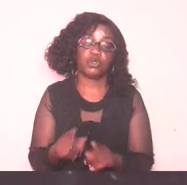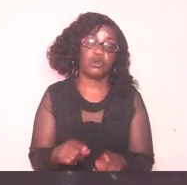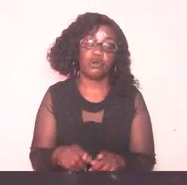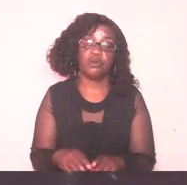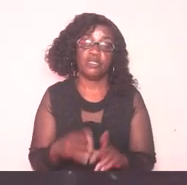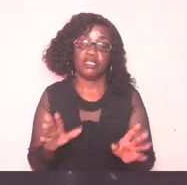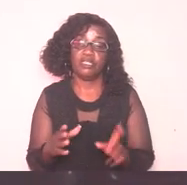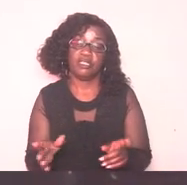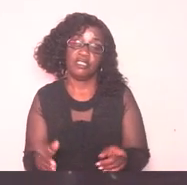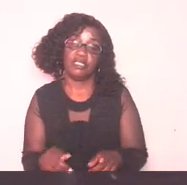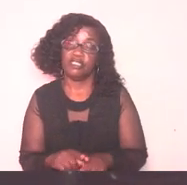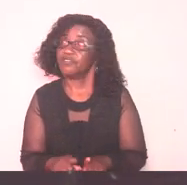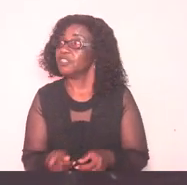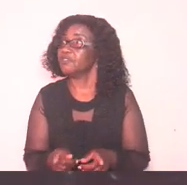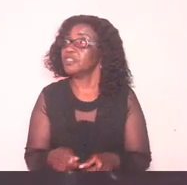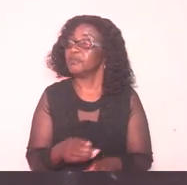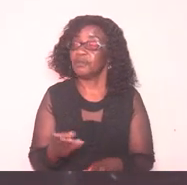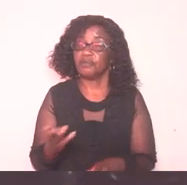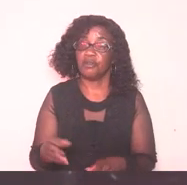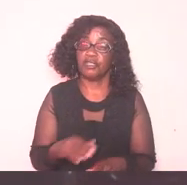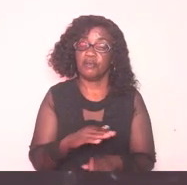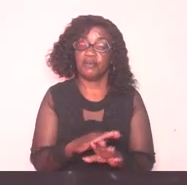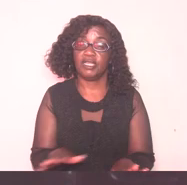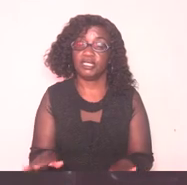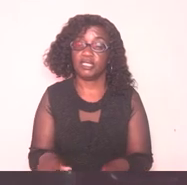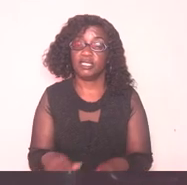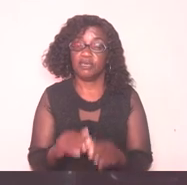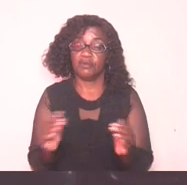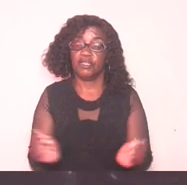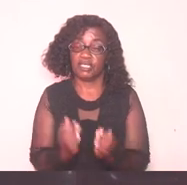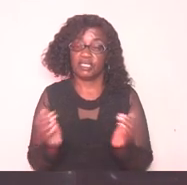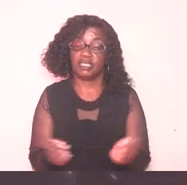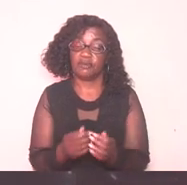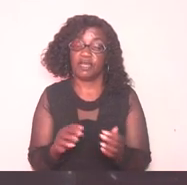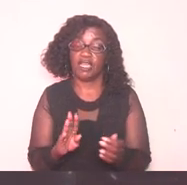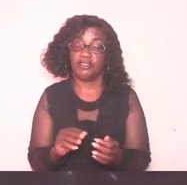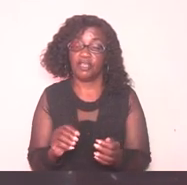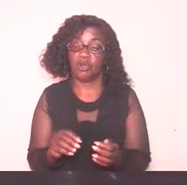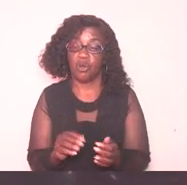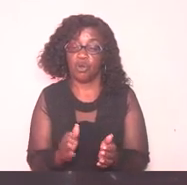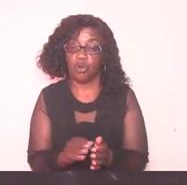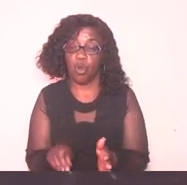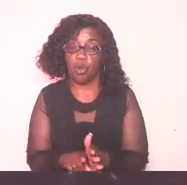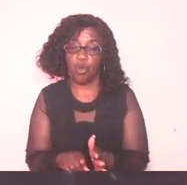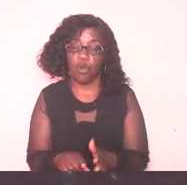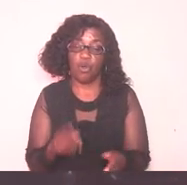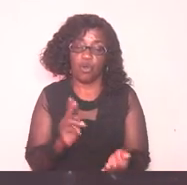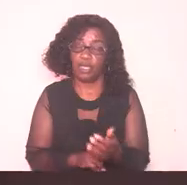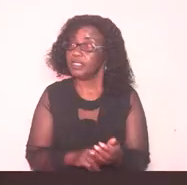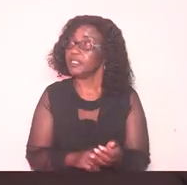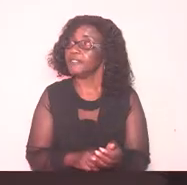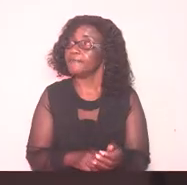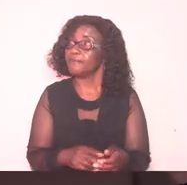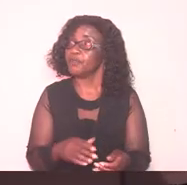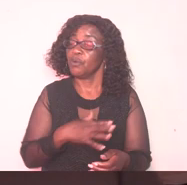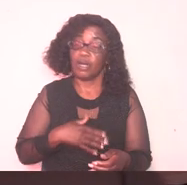where they're able to engage within these activities in a place where they are protected by the law. And these are natural impulses. And there is,